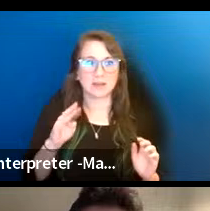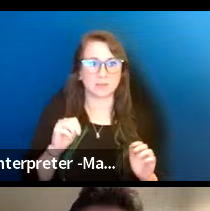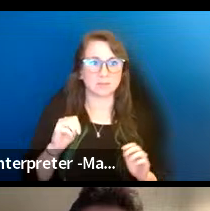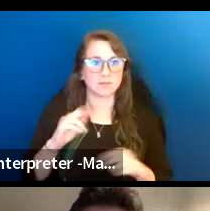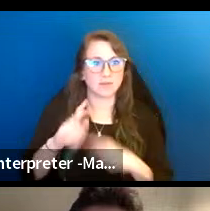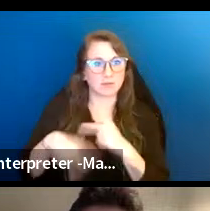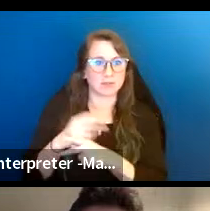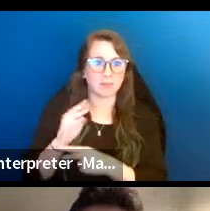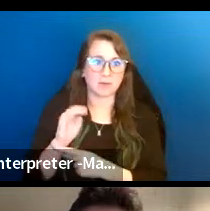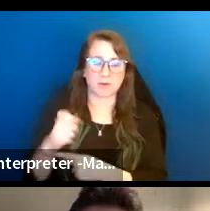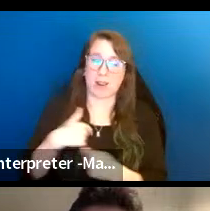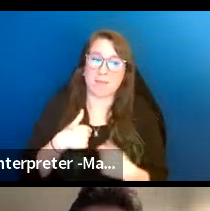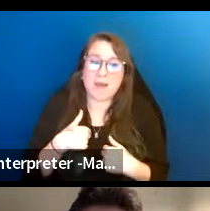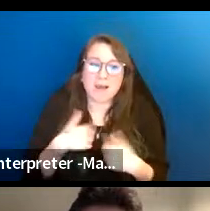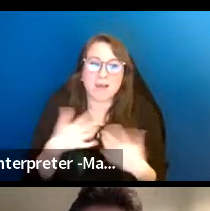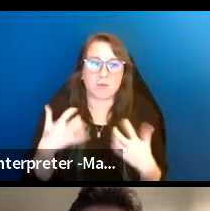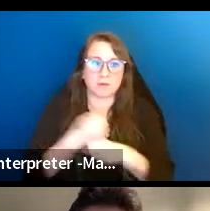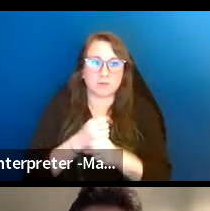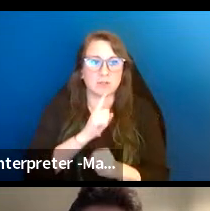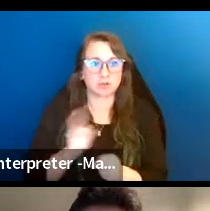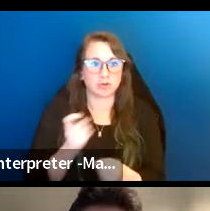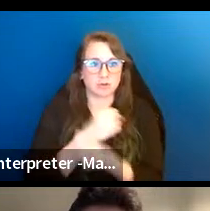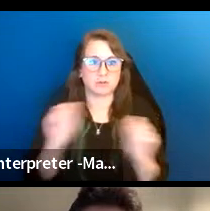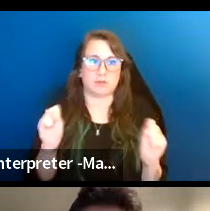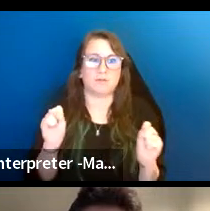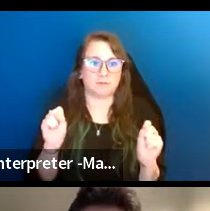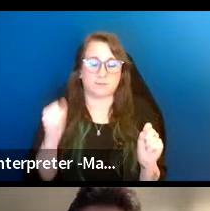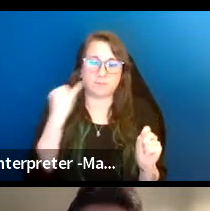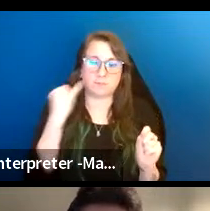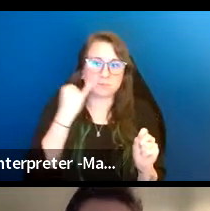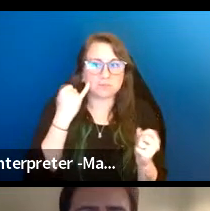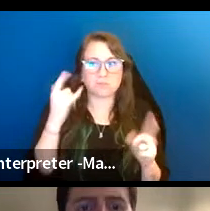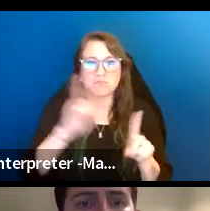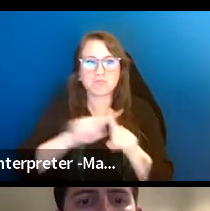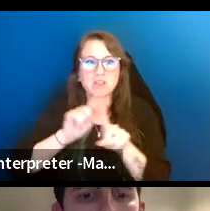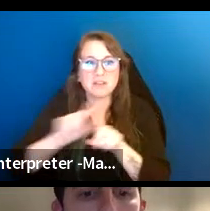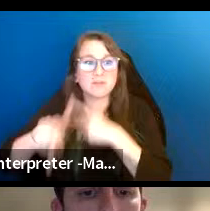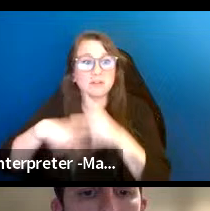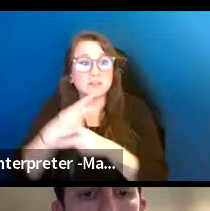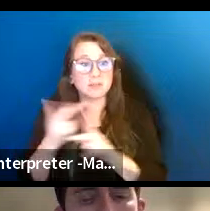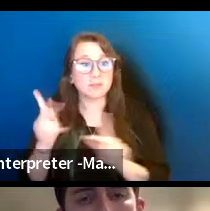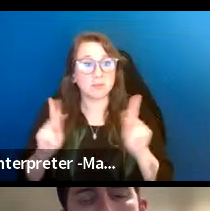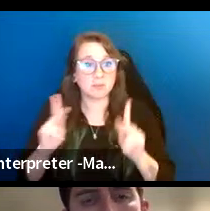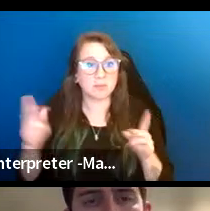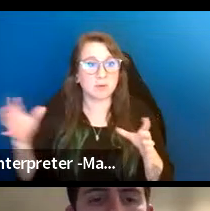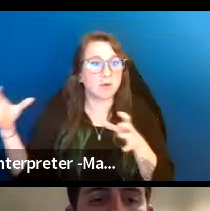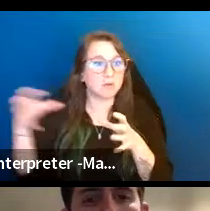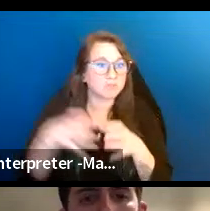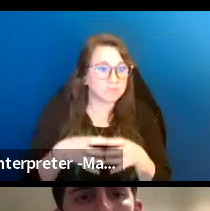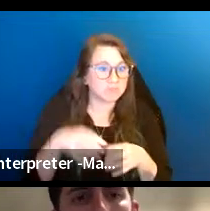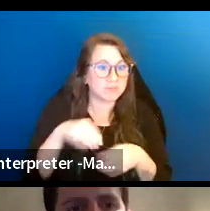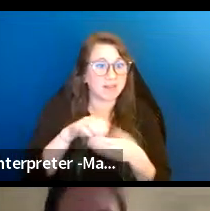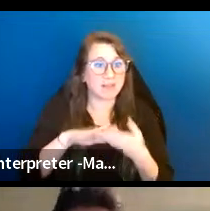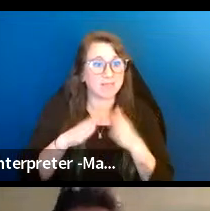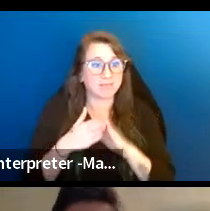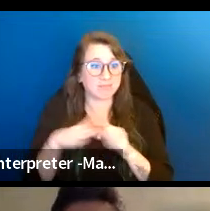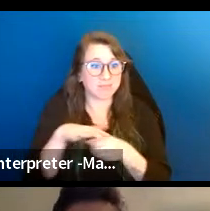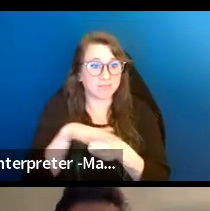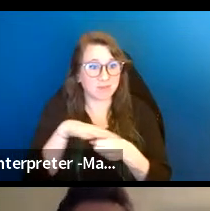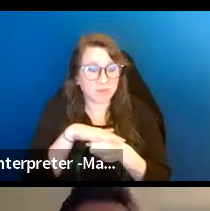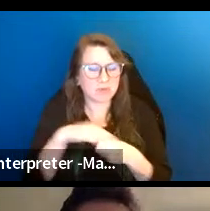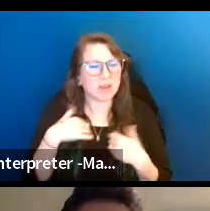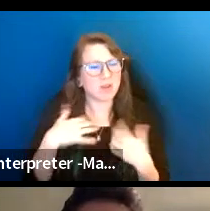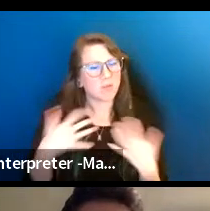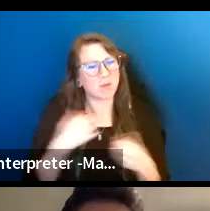just want to make sure that they're safe at the end of the day. If you're bringing in different type of folks into the neighborhood, I want to make sure that they're safe. You